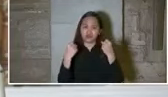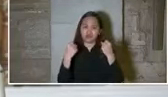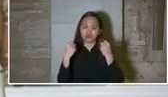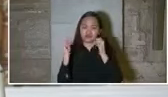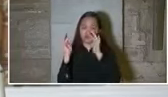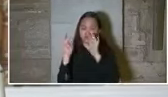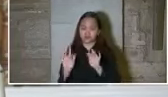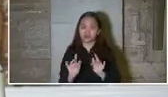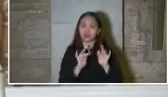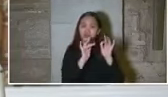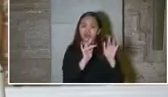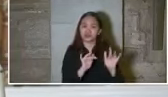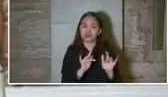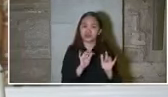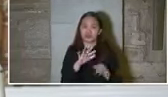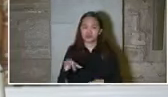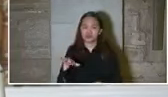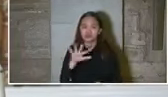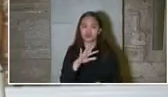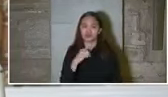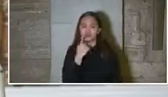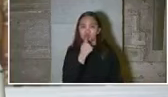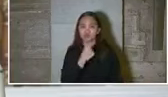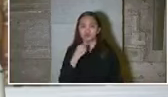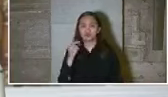to those who need it.